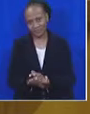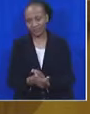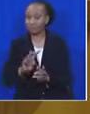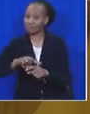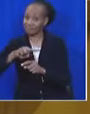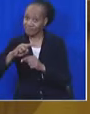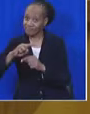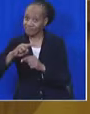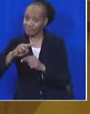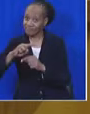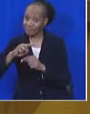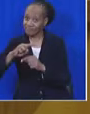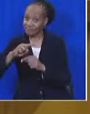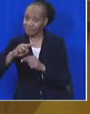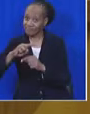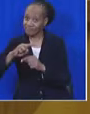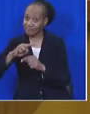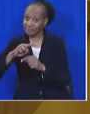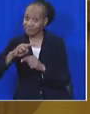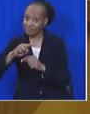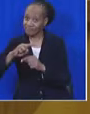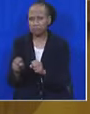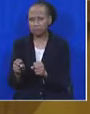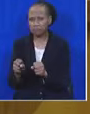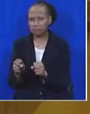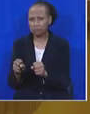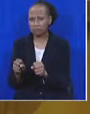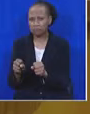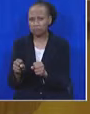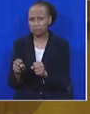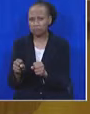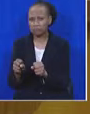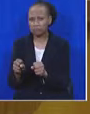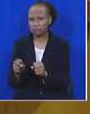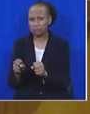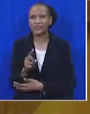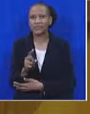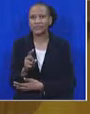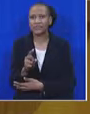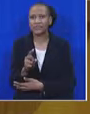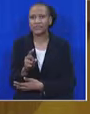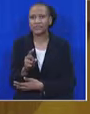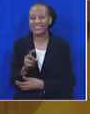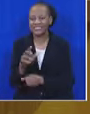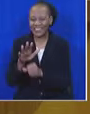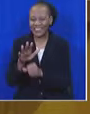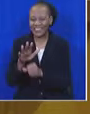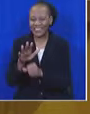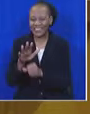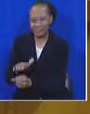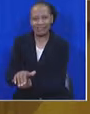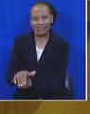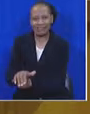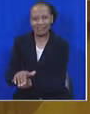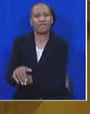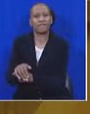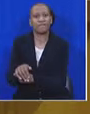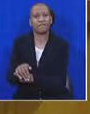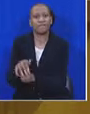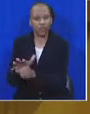the expansion of the system. The Statistician General just said now that the system is constipated, it's inefficient, it's